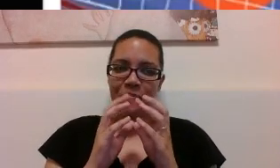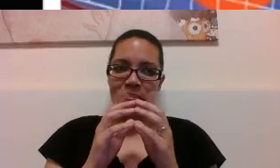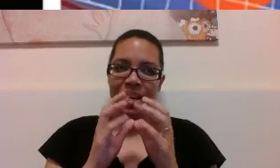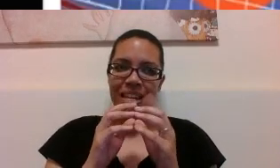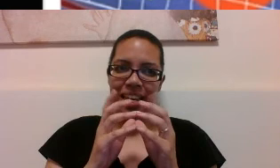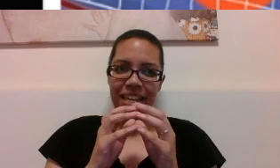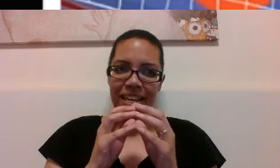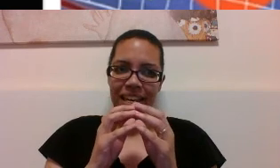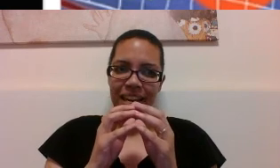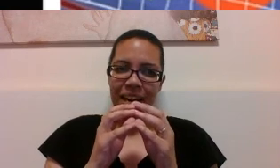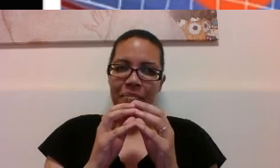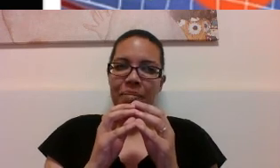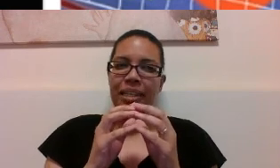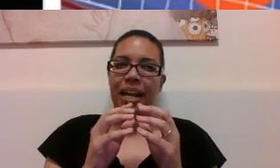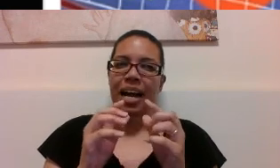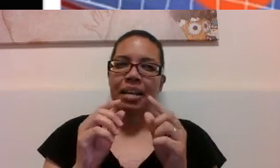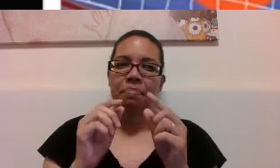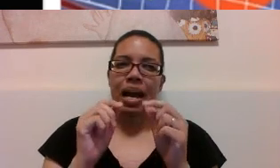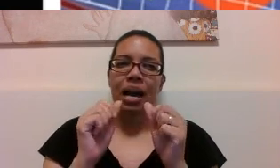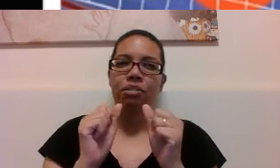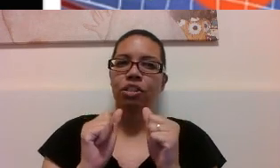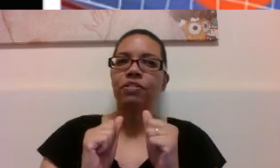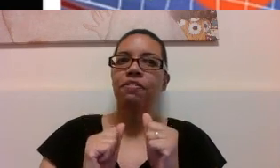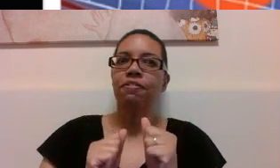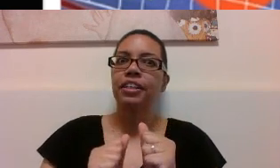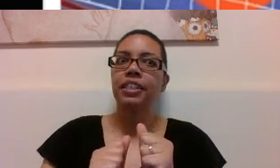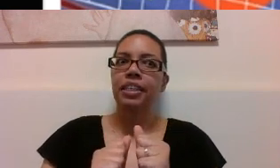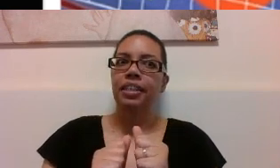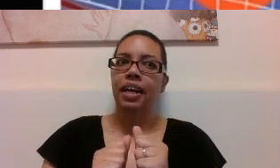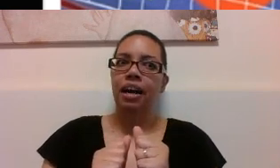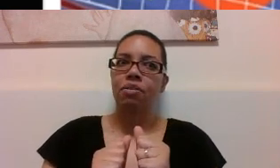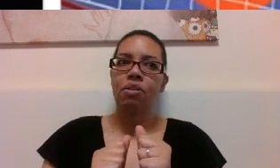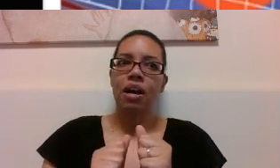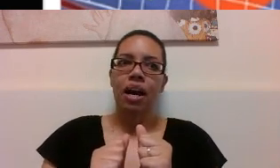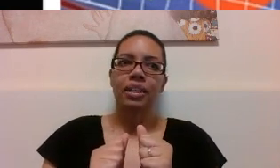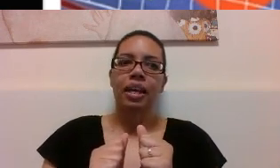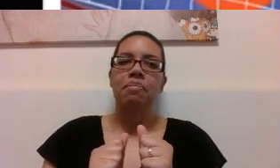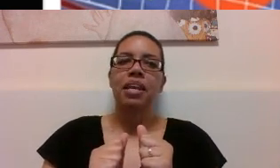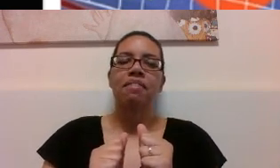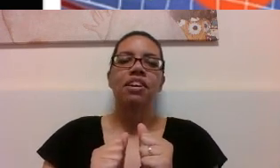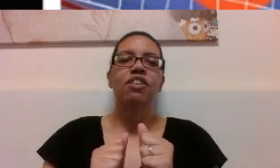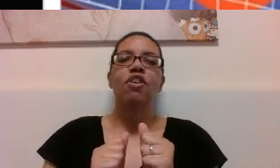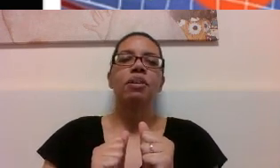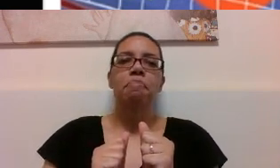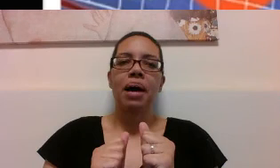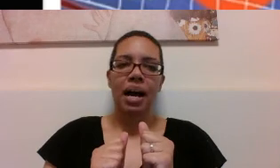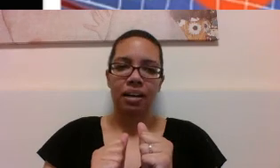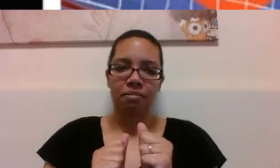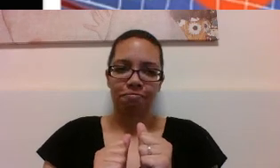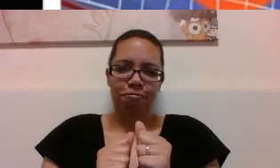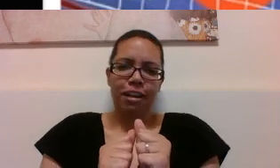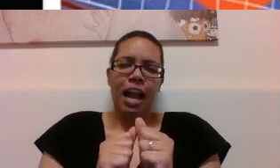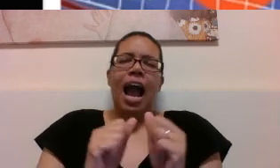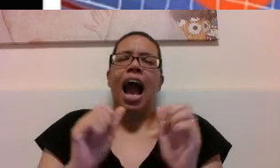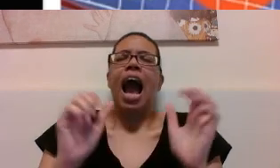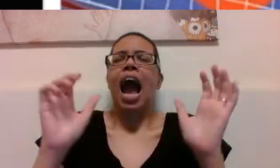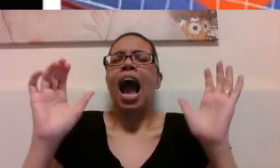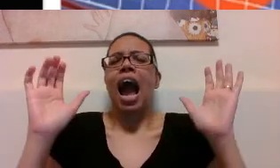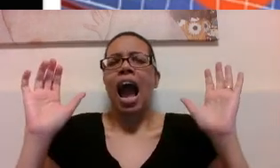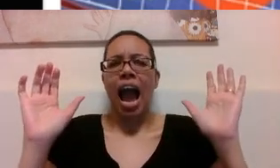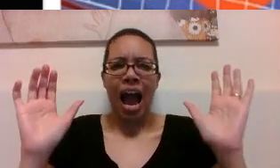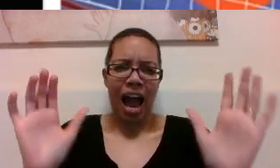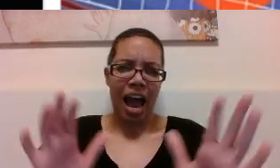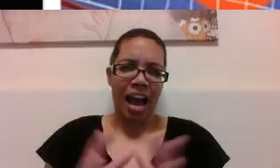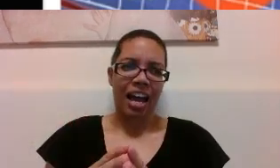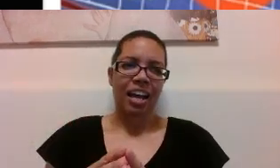Yes, a bee! But I'm out of the freezer now, and I'm never going back.